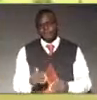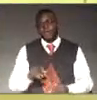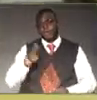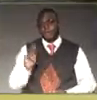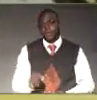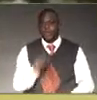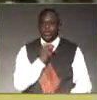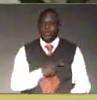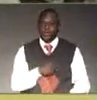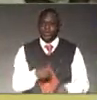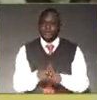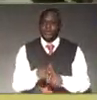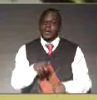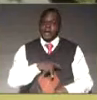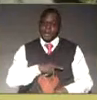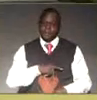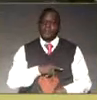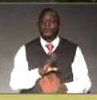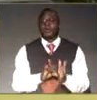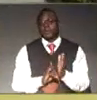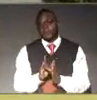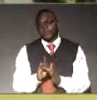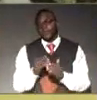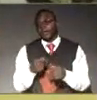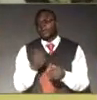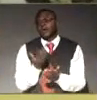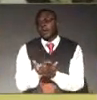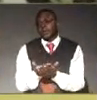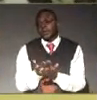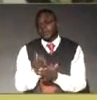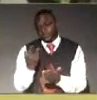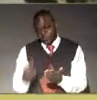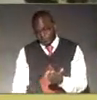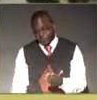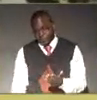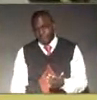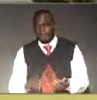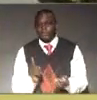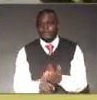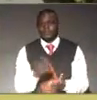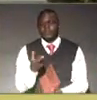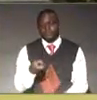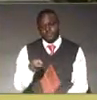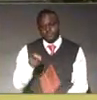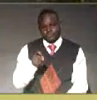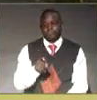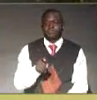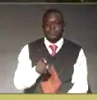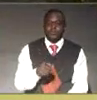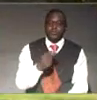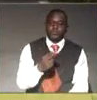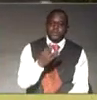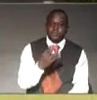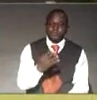non-wage and capital development. But now our proposal is that we get enhanced to